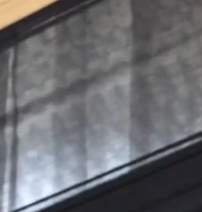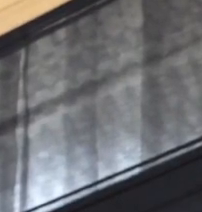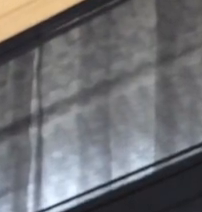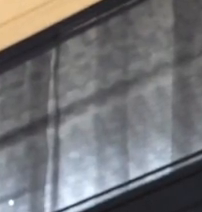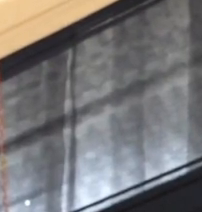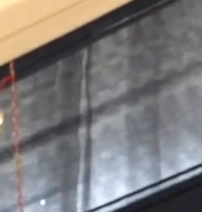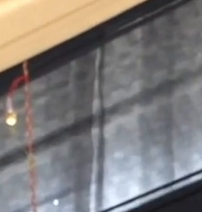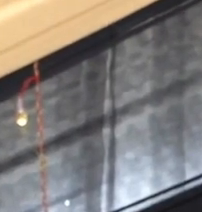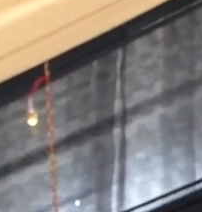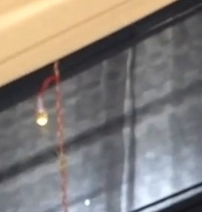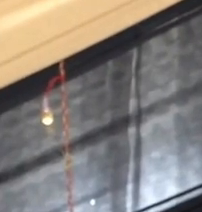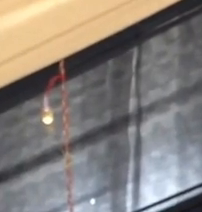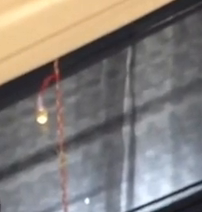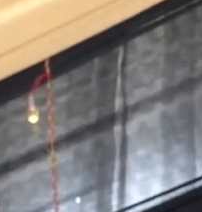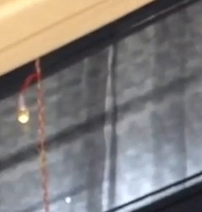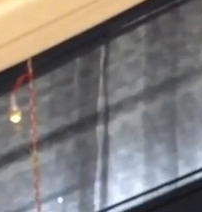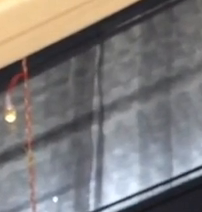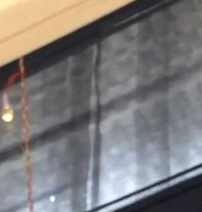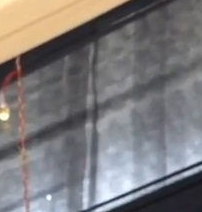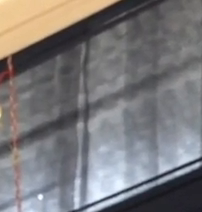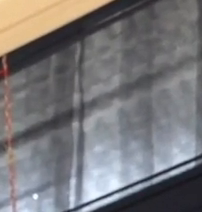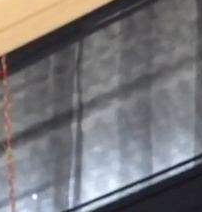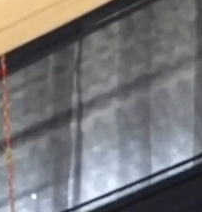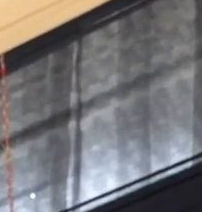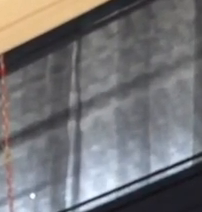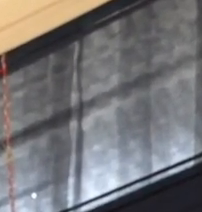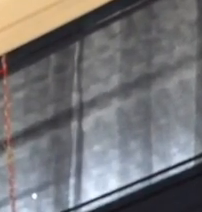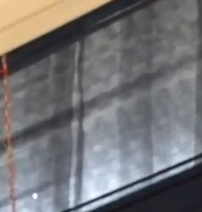What God could have done in January, ambacho Bwana angefanya